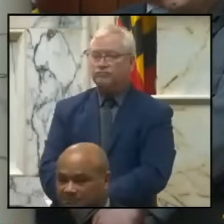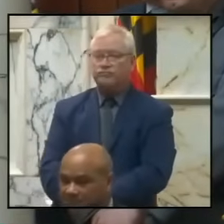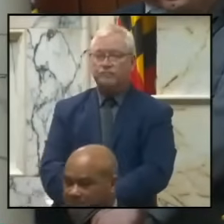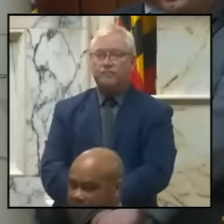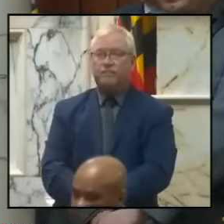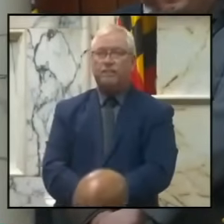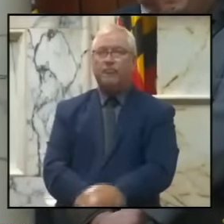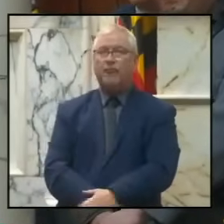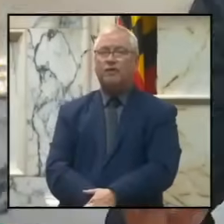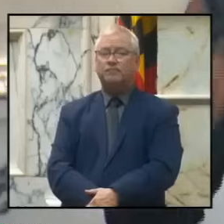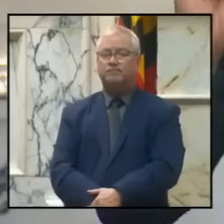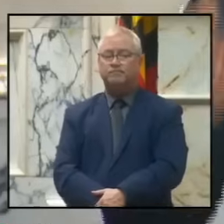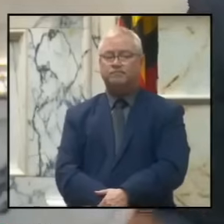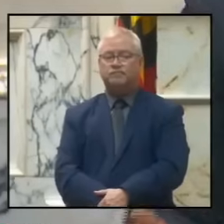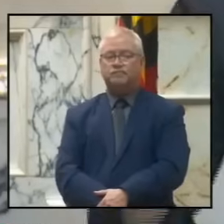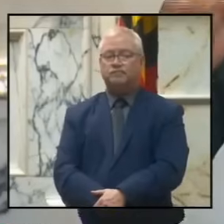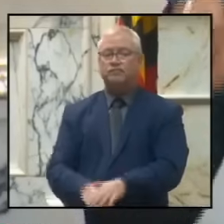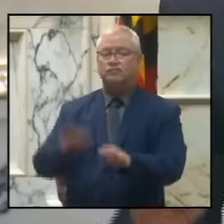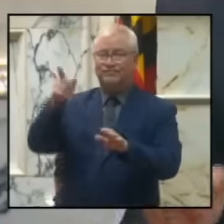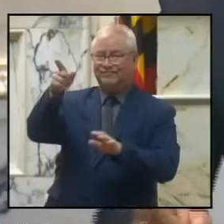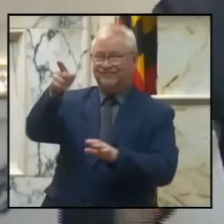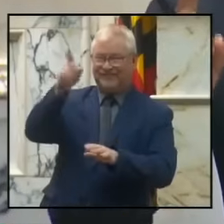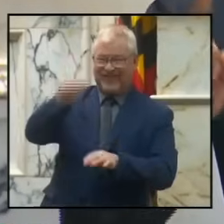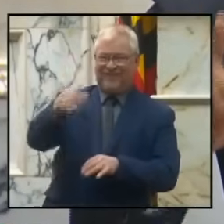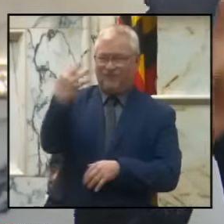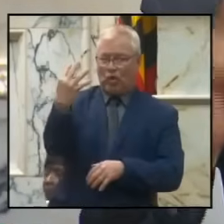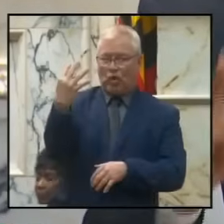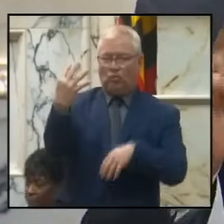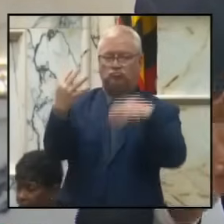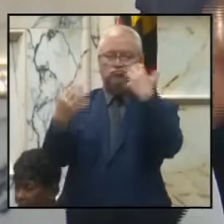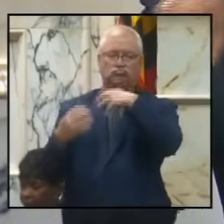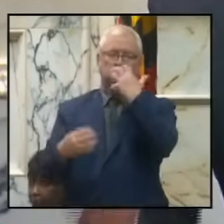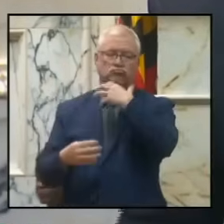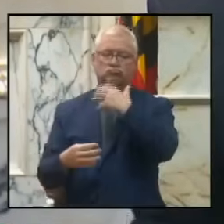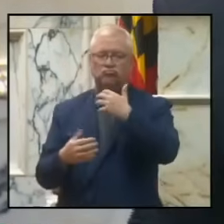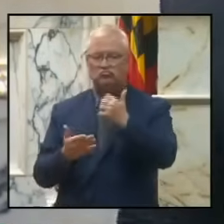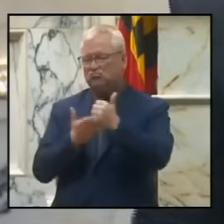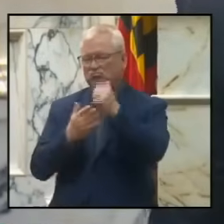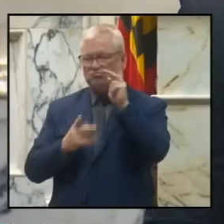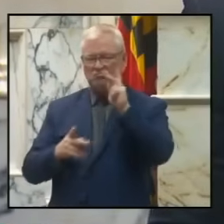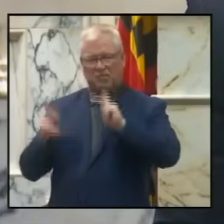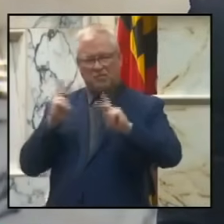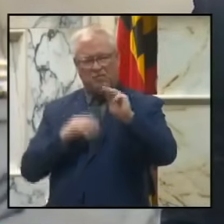These are 4 of the most extraordinary Marylanders that I've ever met.